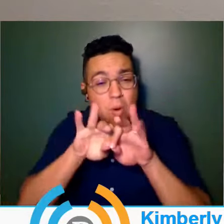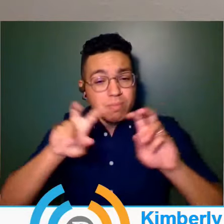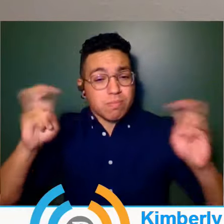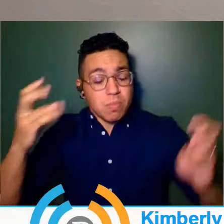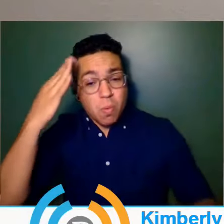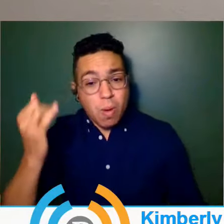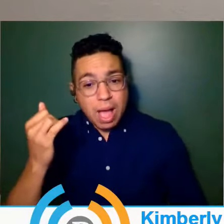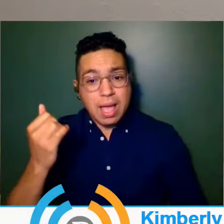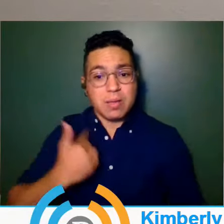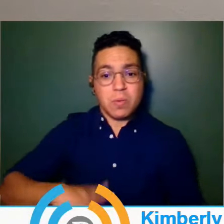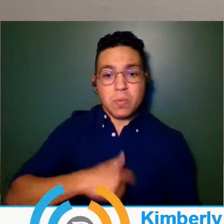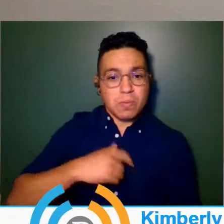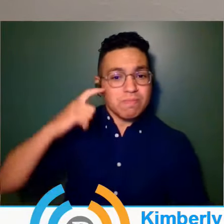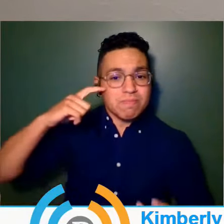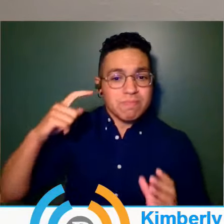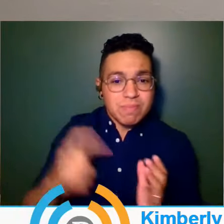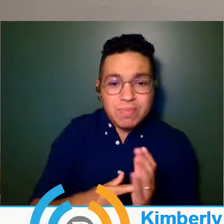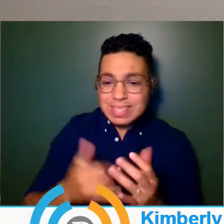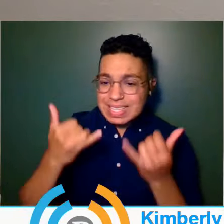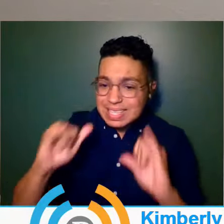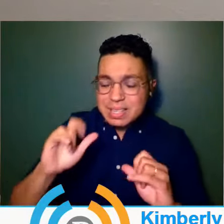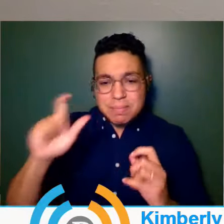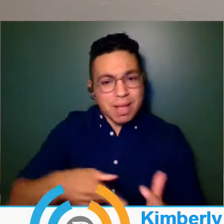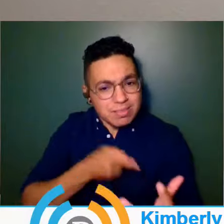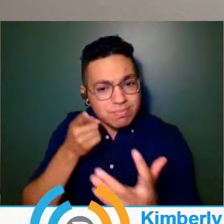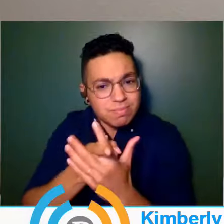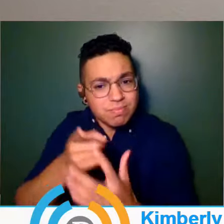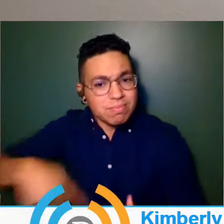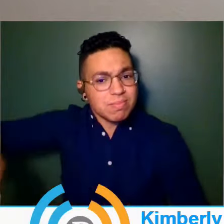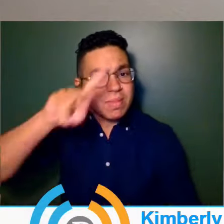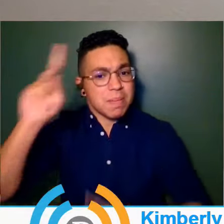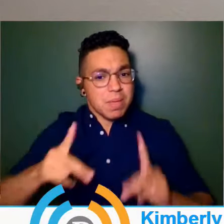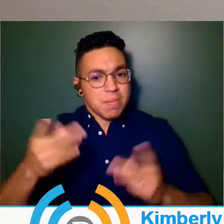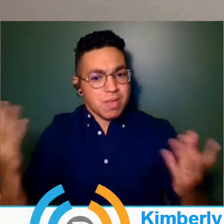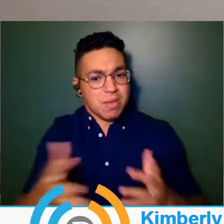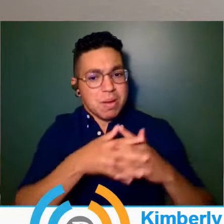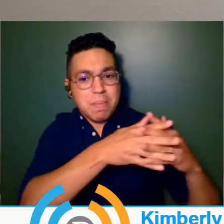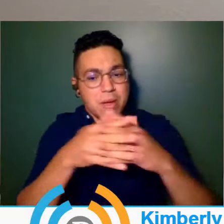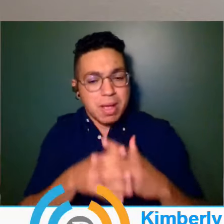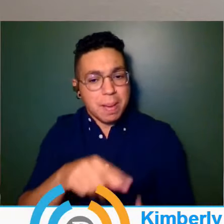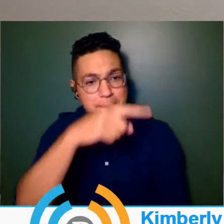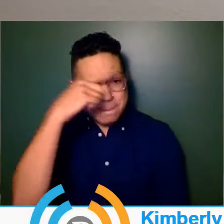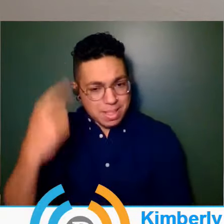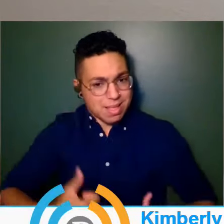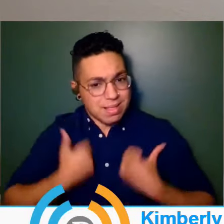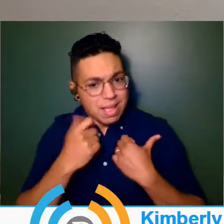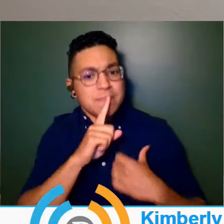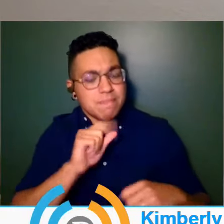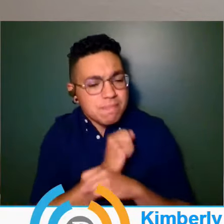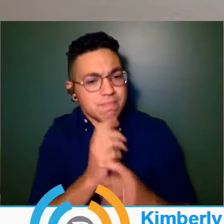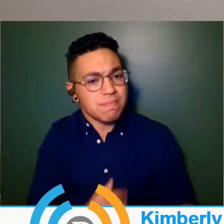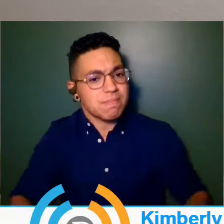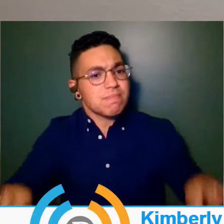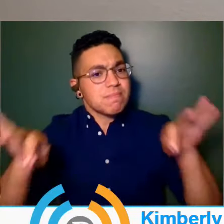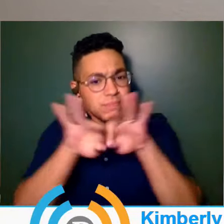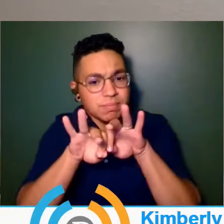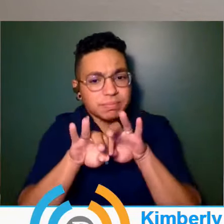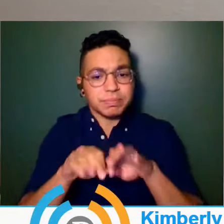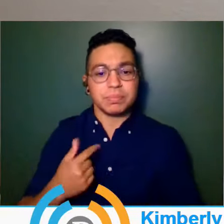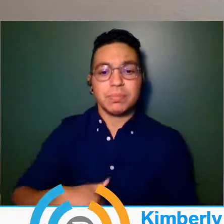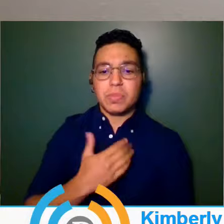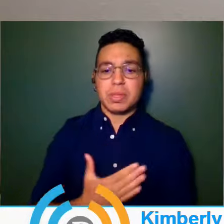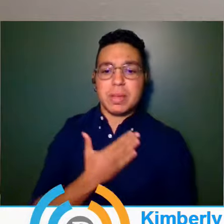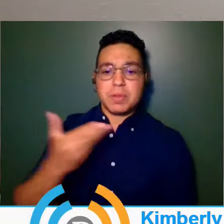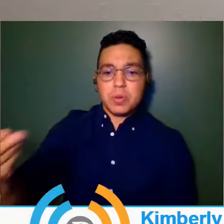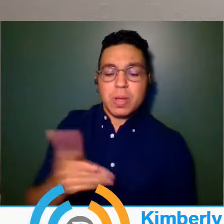today's discussion with Lamar Wise, who is the political coordinator for AFSCME Council 75, and Simab Husseini, vice